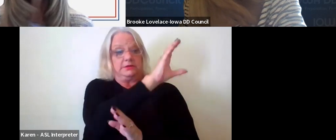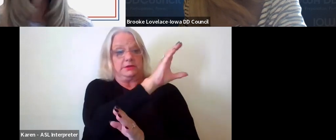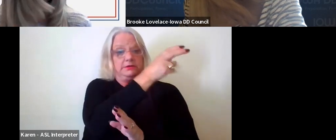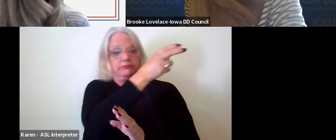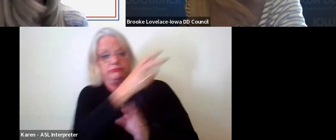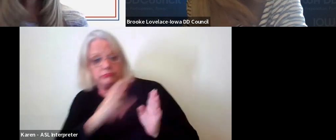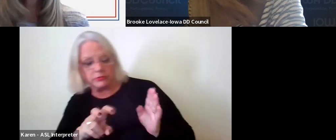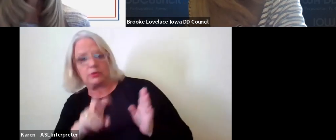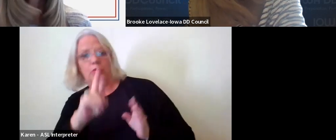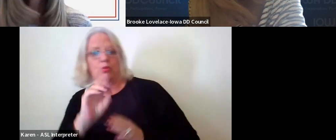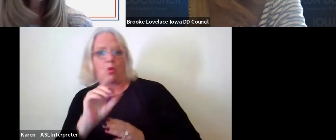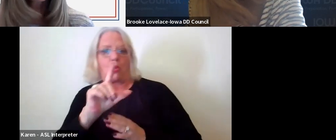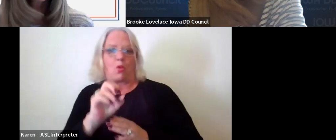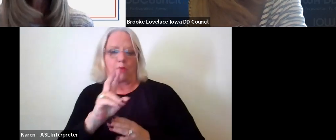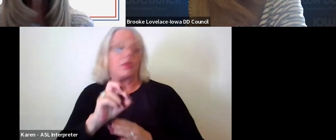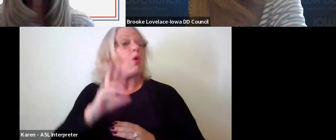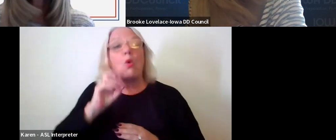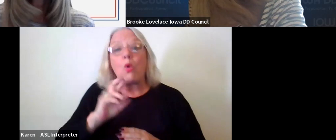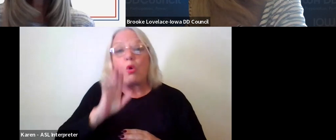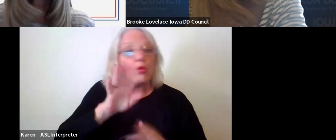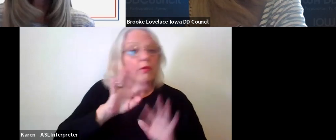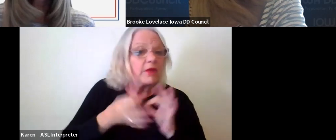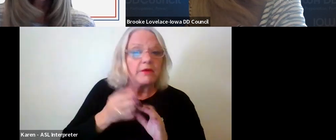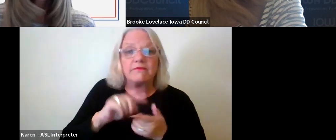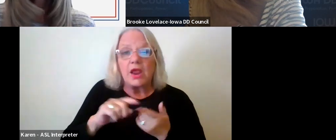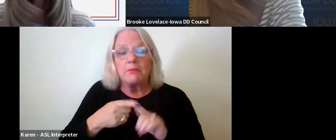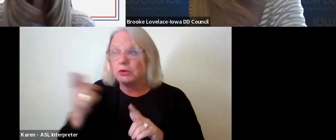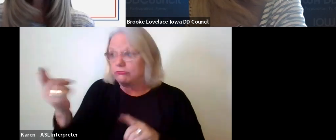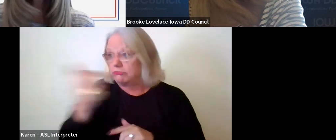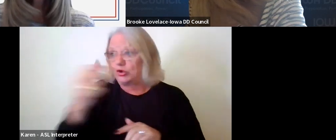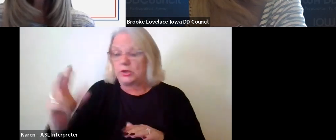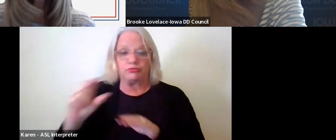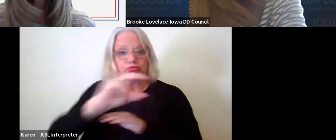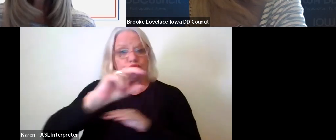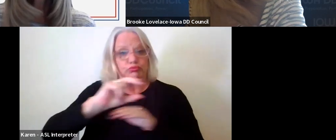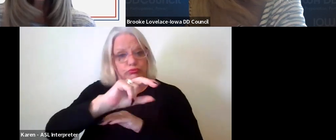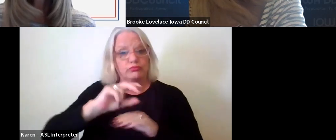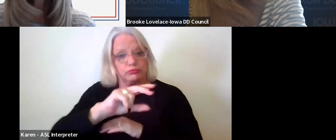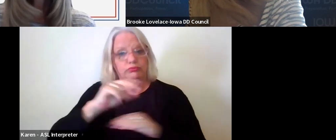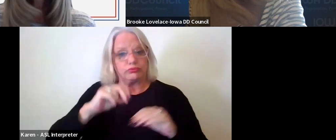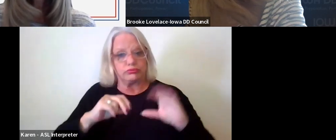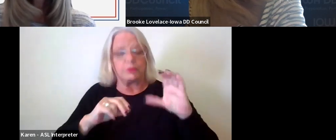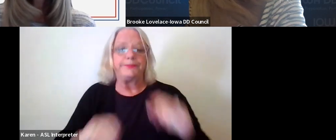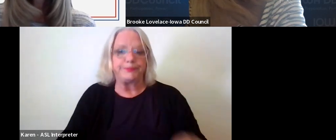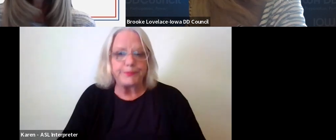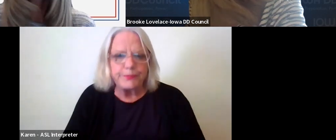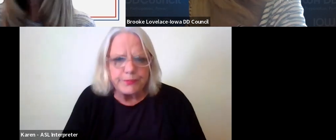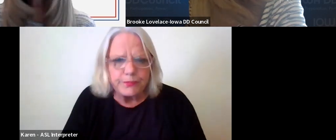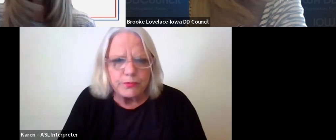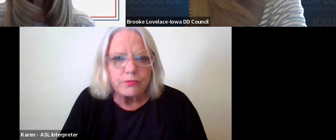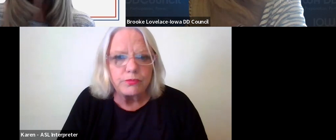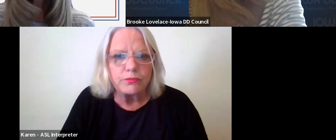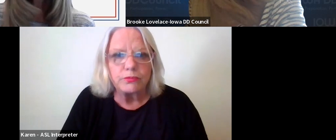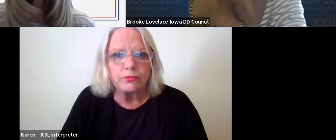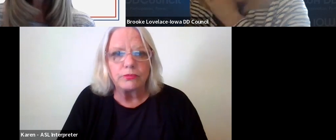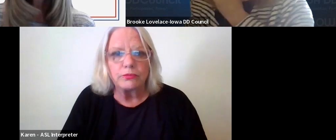can also contribute money. I'm going to go back a slide. Okay. Did I